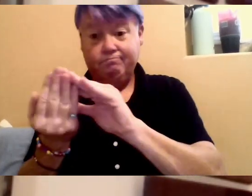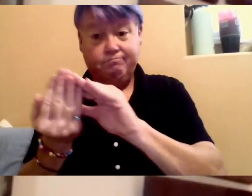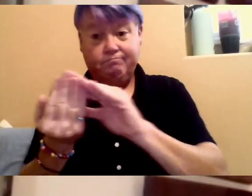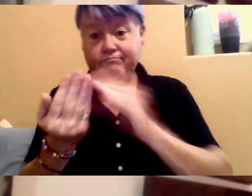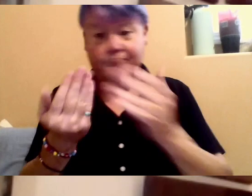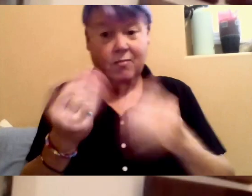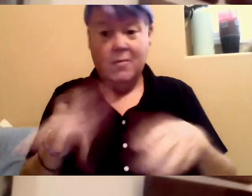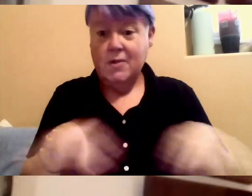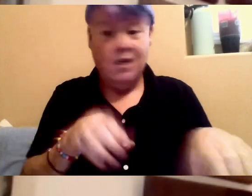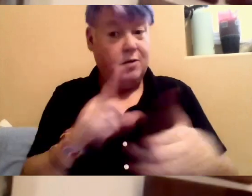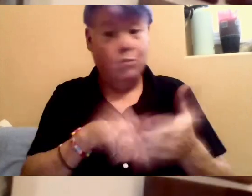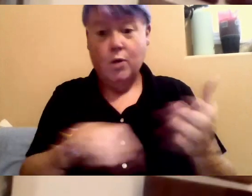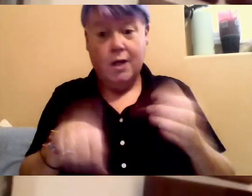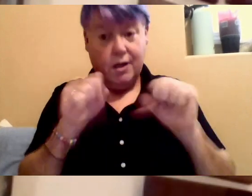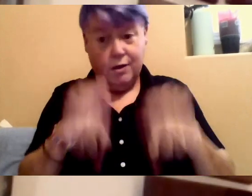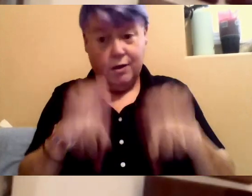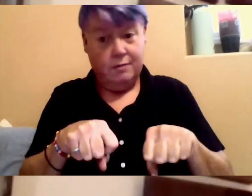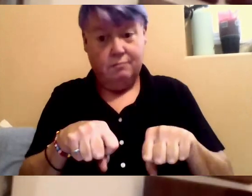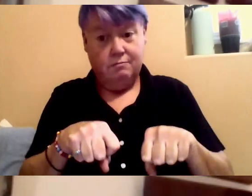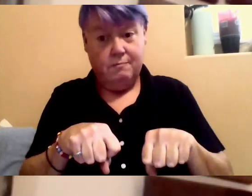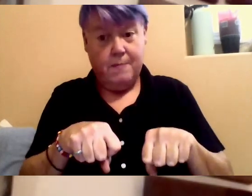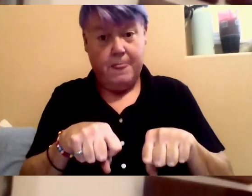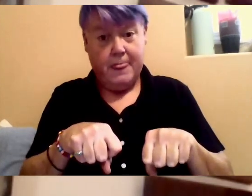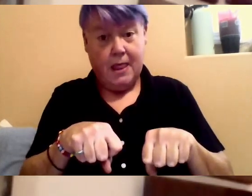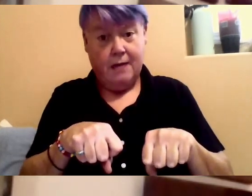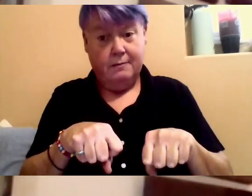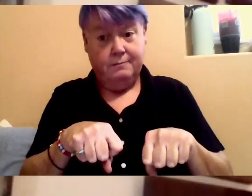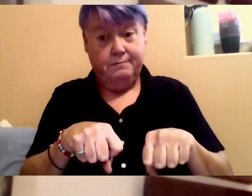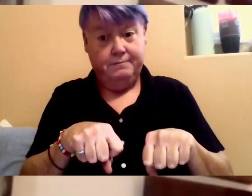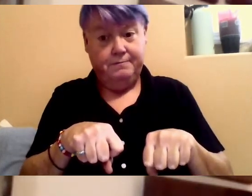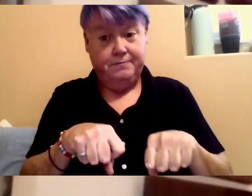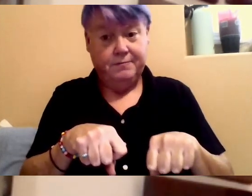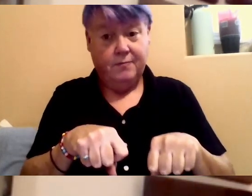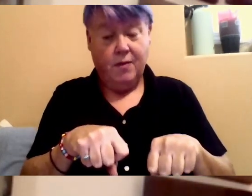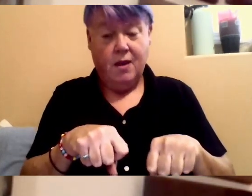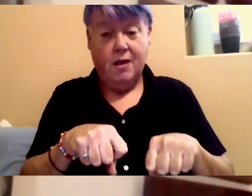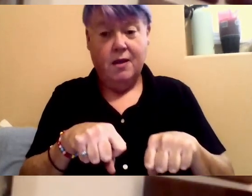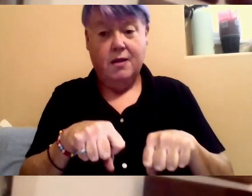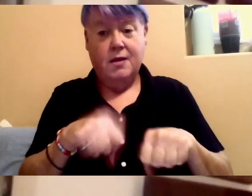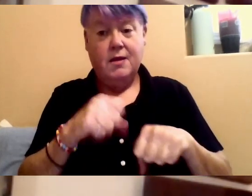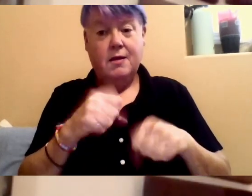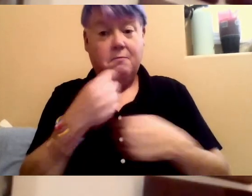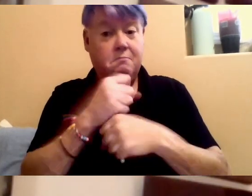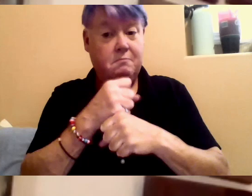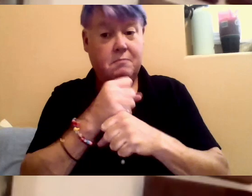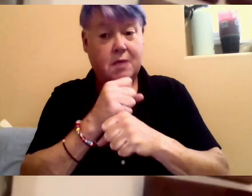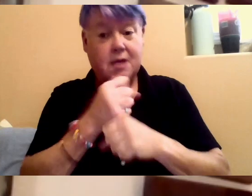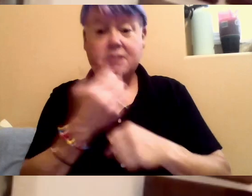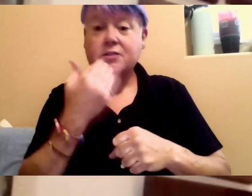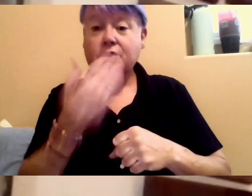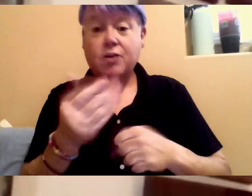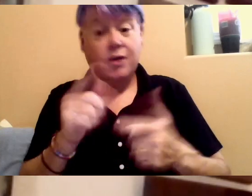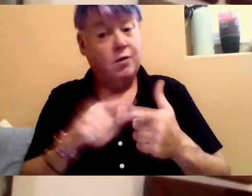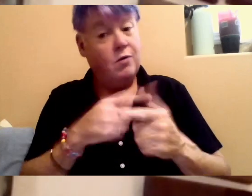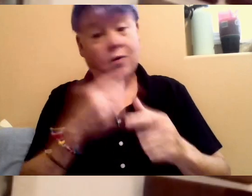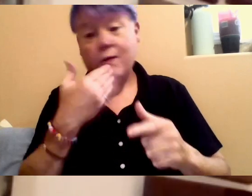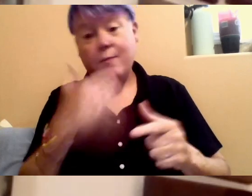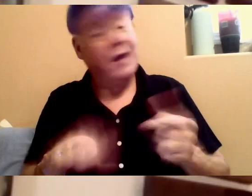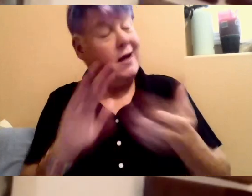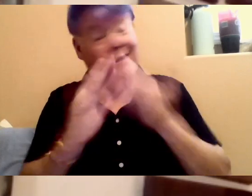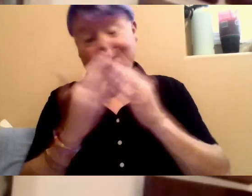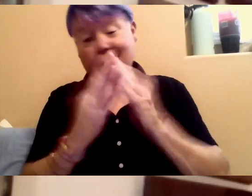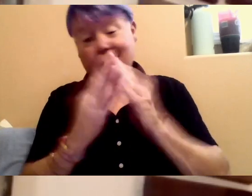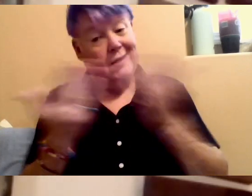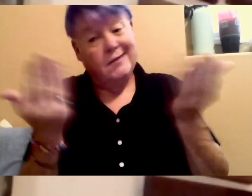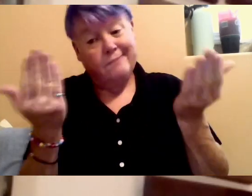could. And it goes to form very close communities for good or for ill, you know.